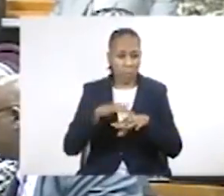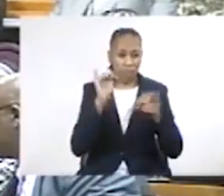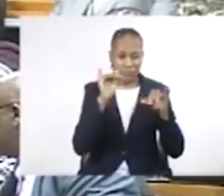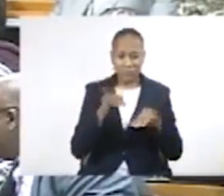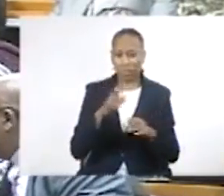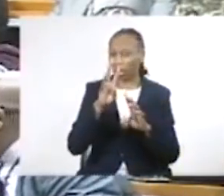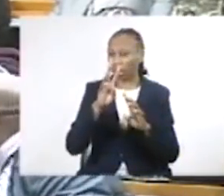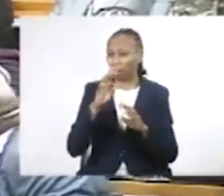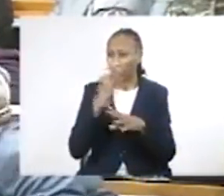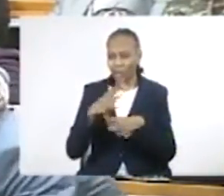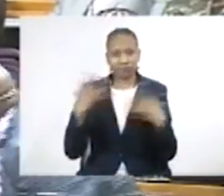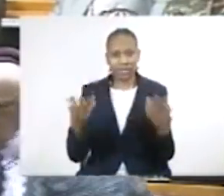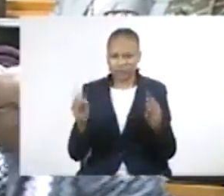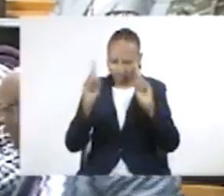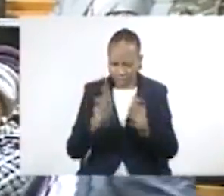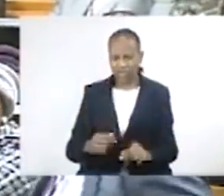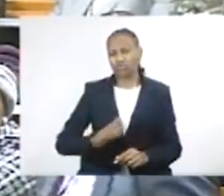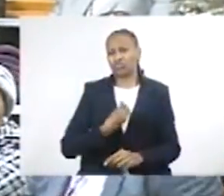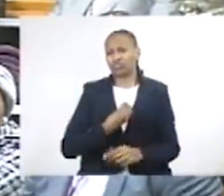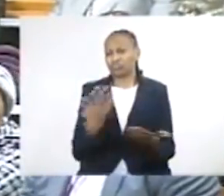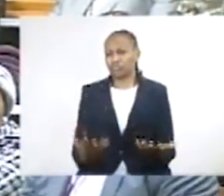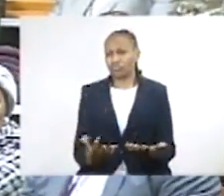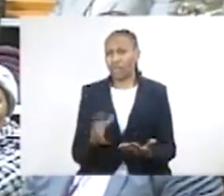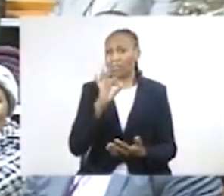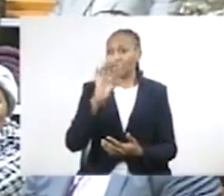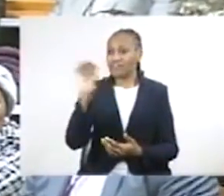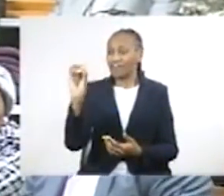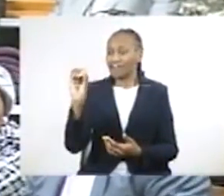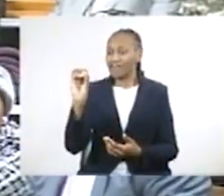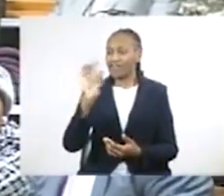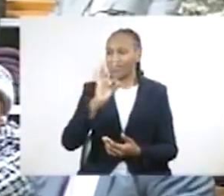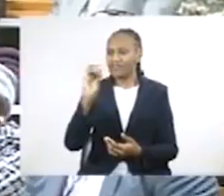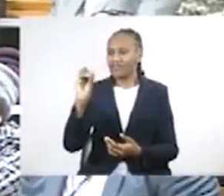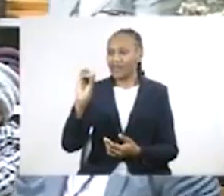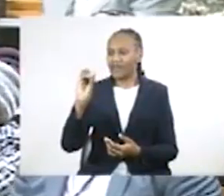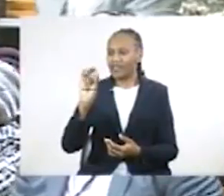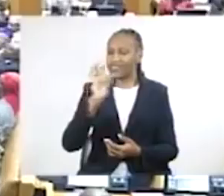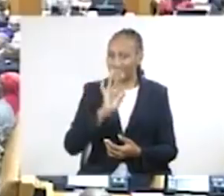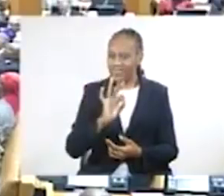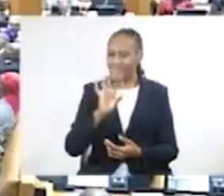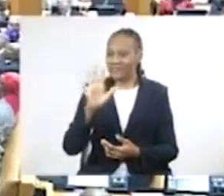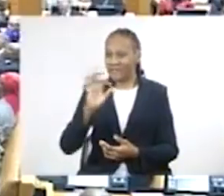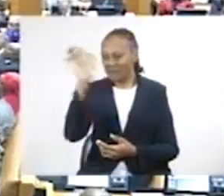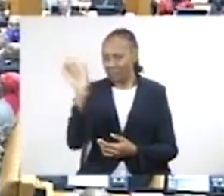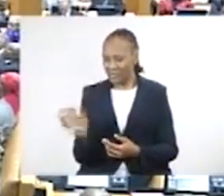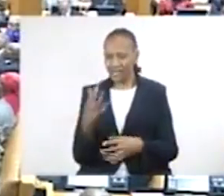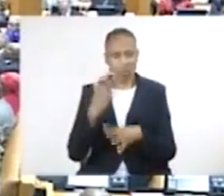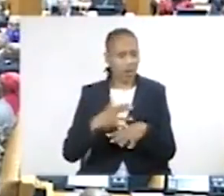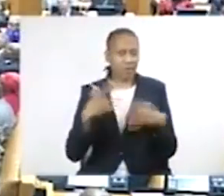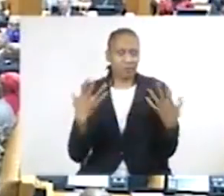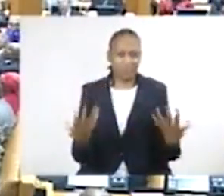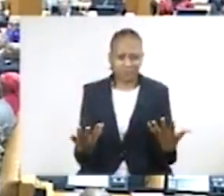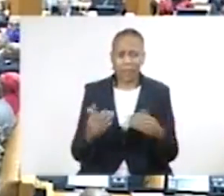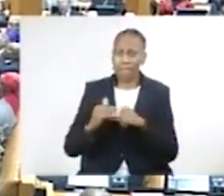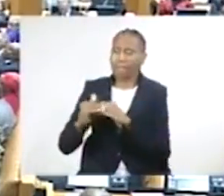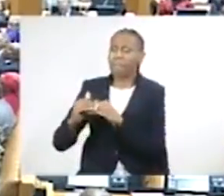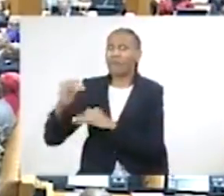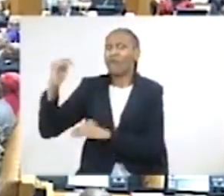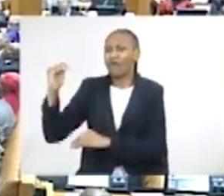because the past 20 years has been 20 years of suffering of the poorest of the poor. It has been 20 years of joblessness